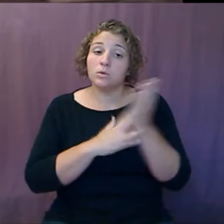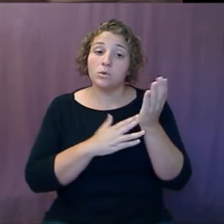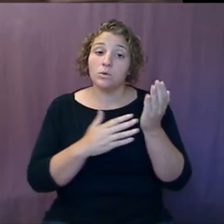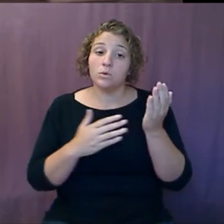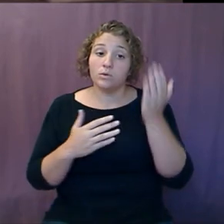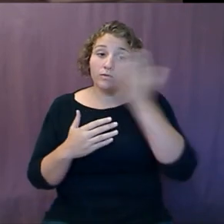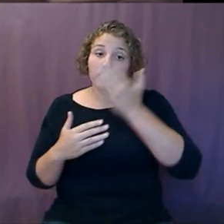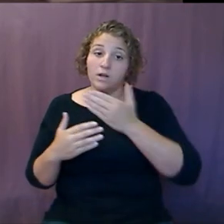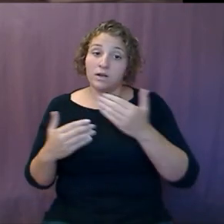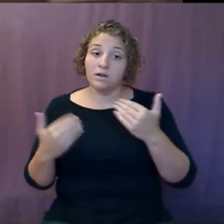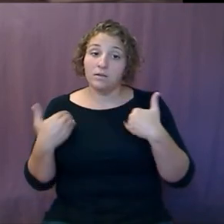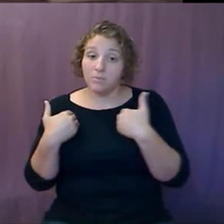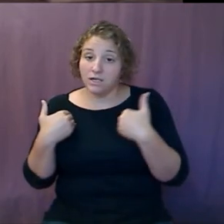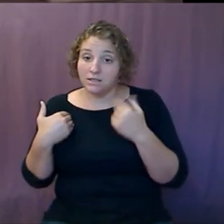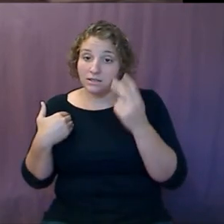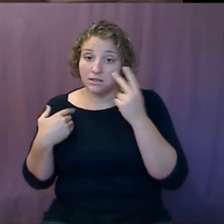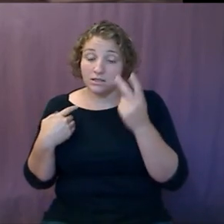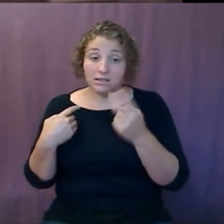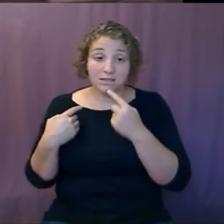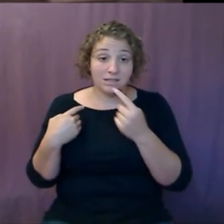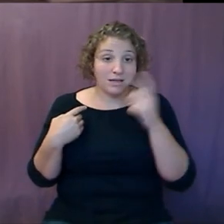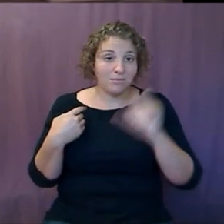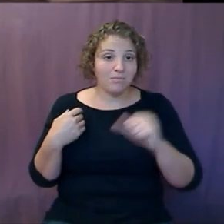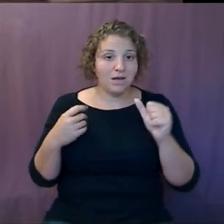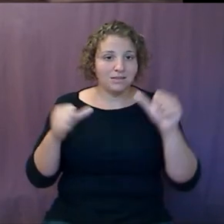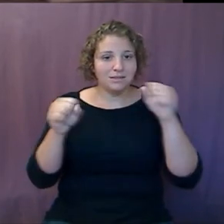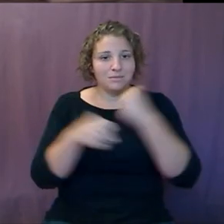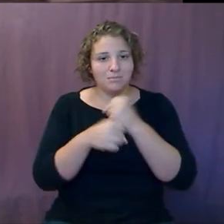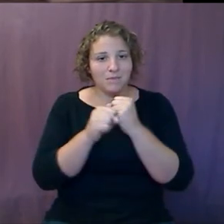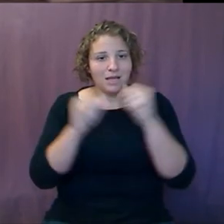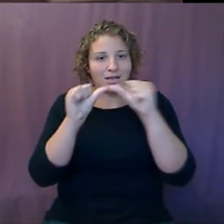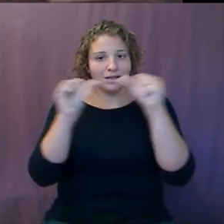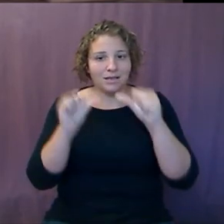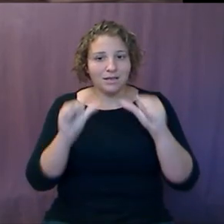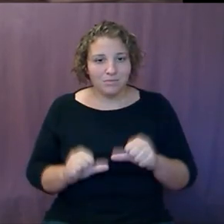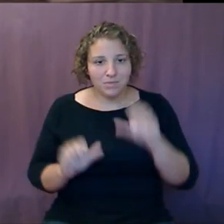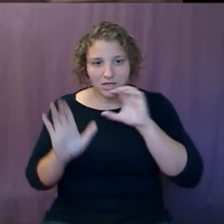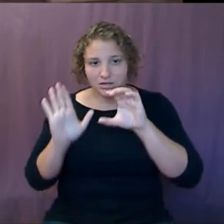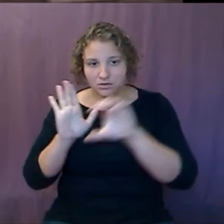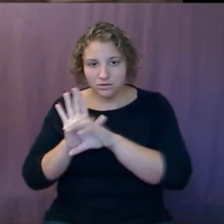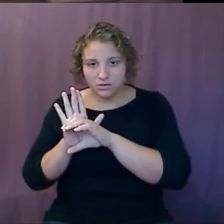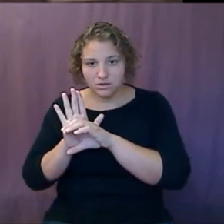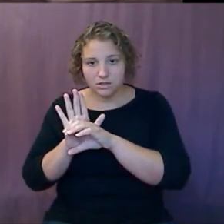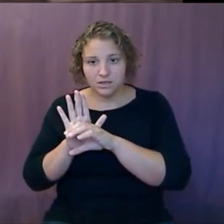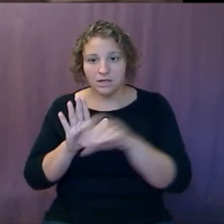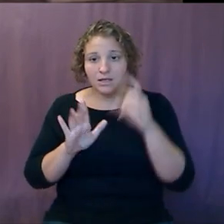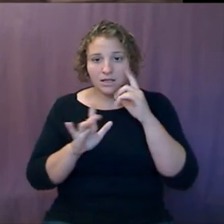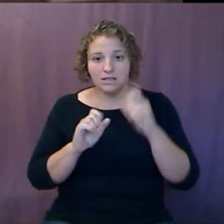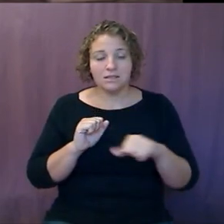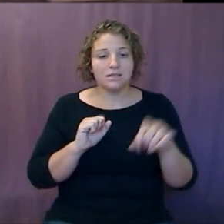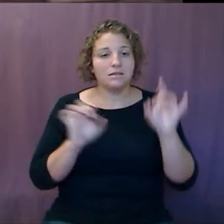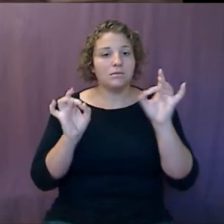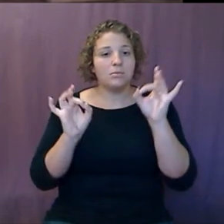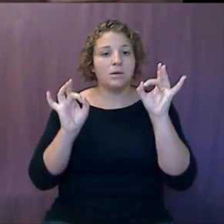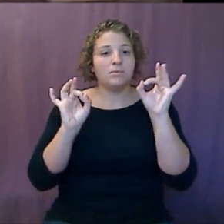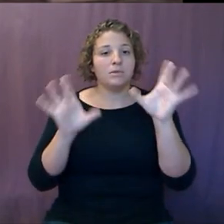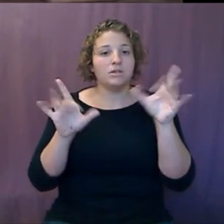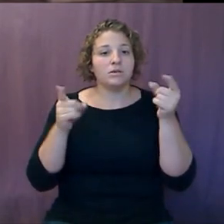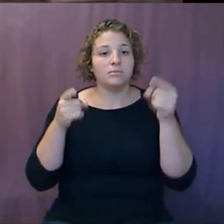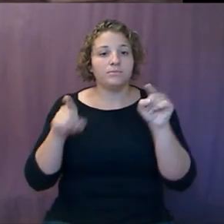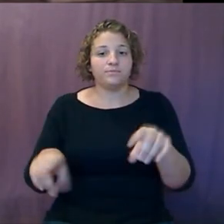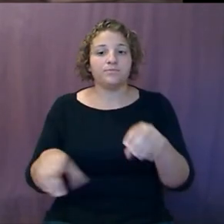dwell on the earth that they should make an image to the beast this is the abomination of desolation spoken of by Daniel